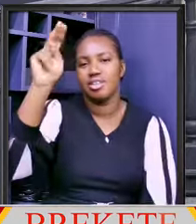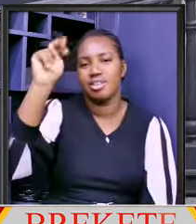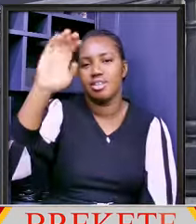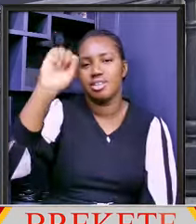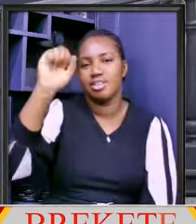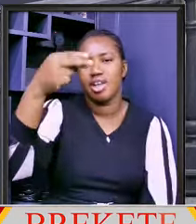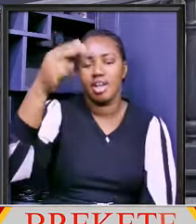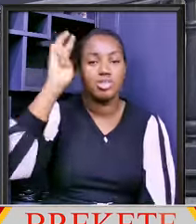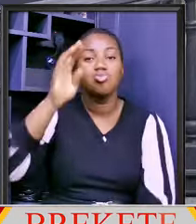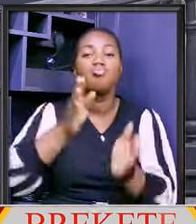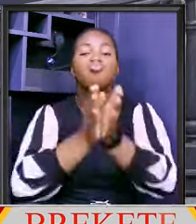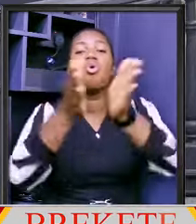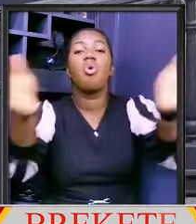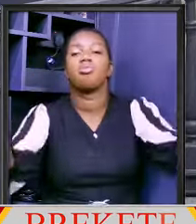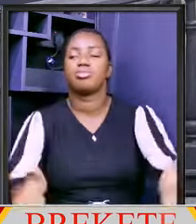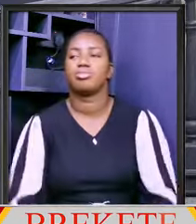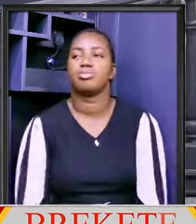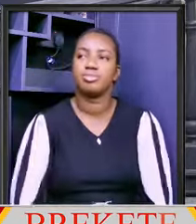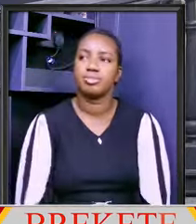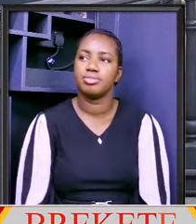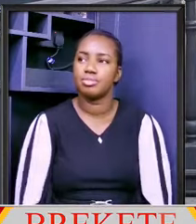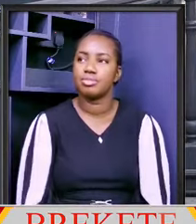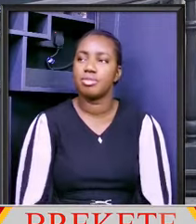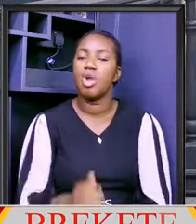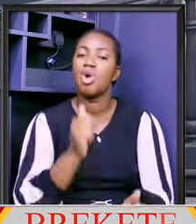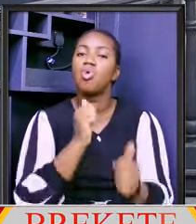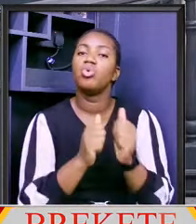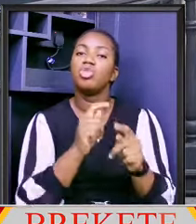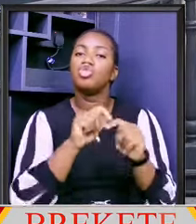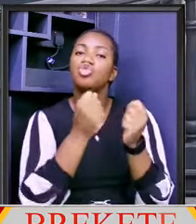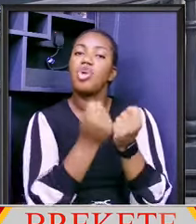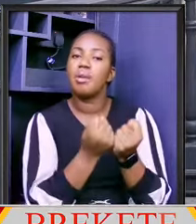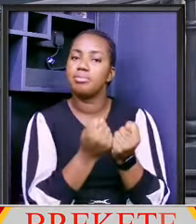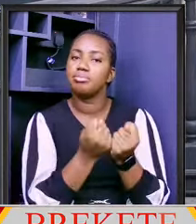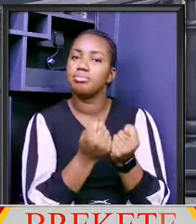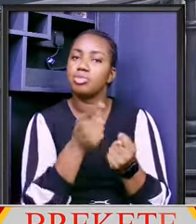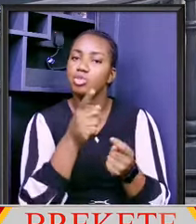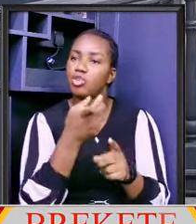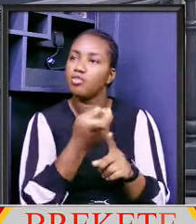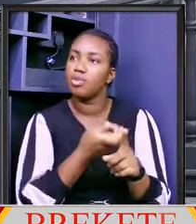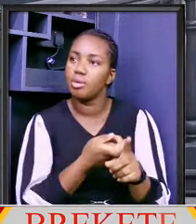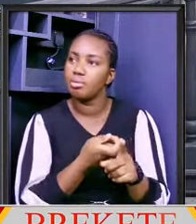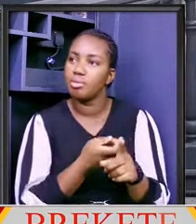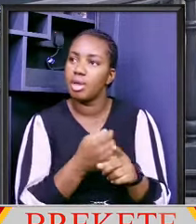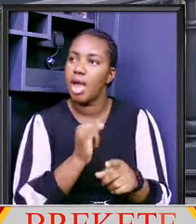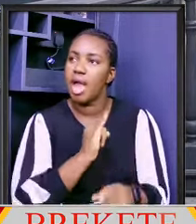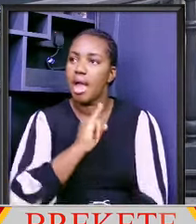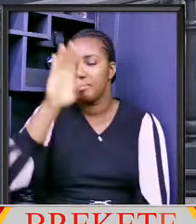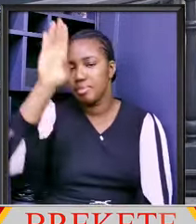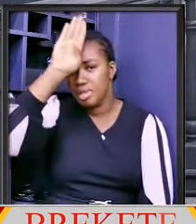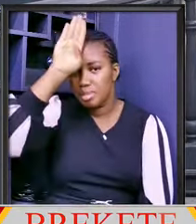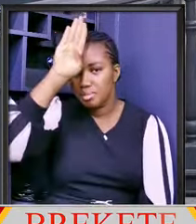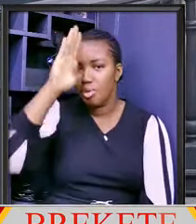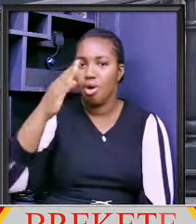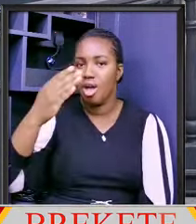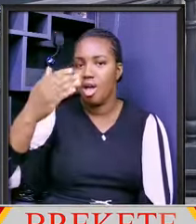Which tribe you be, that sir? That is number one. Which yes. tribe you be, sir? Sir? Which I'm tribe? I'm Kanuri by tribe half. Okay. I'm Igbo by tribe